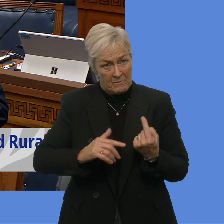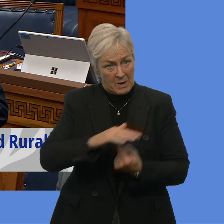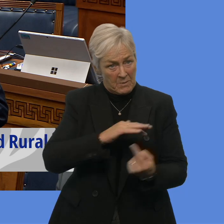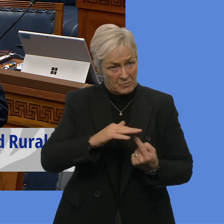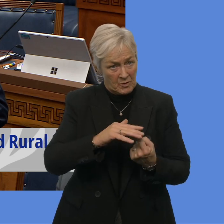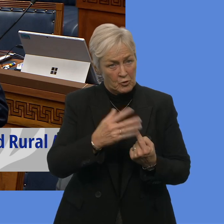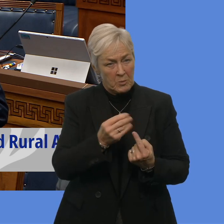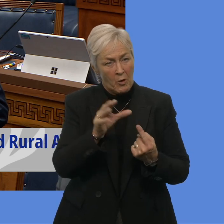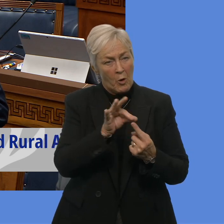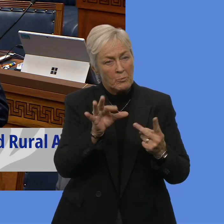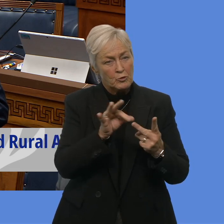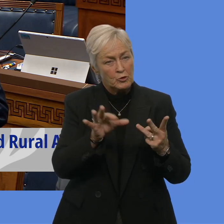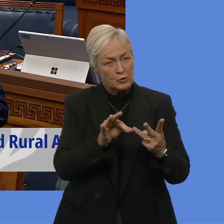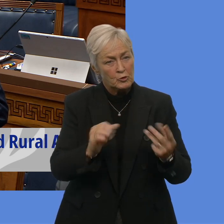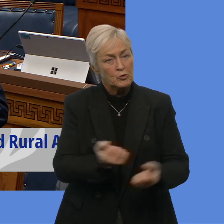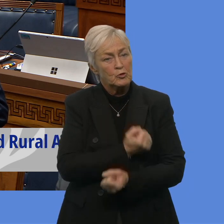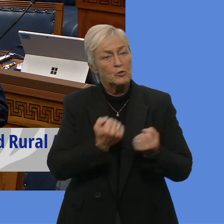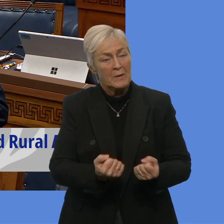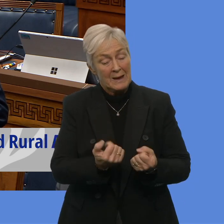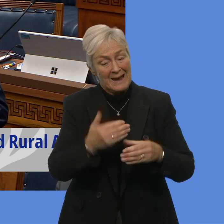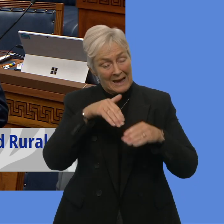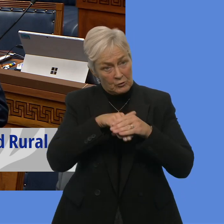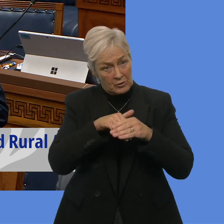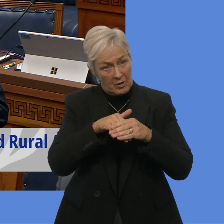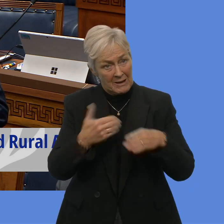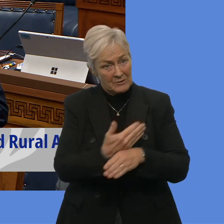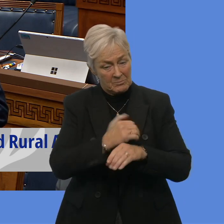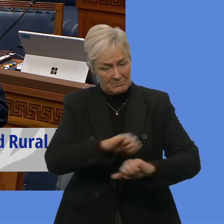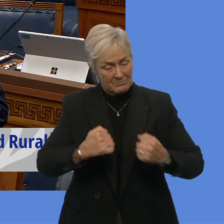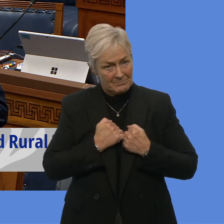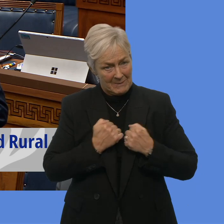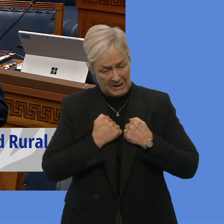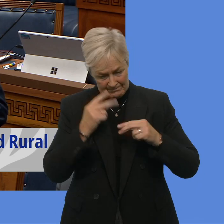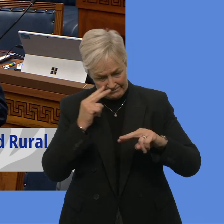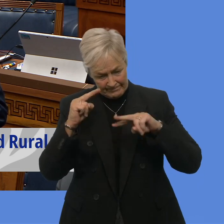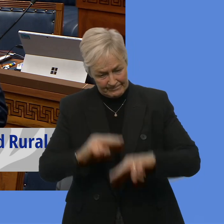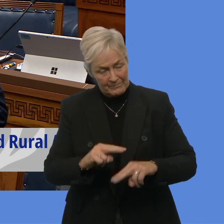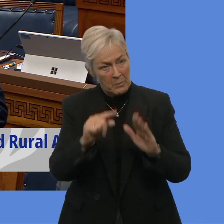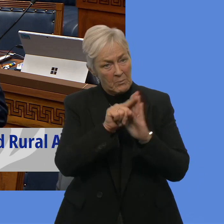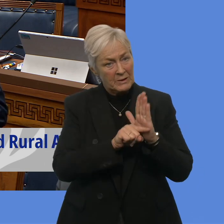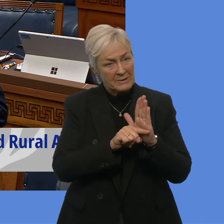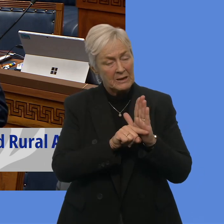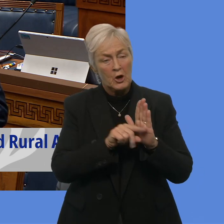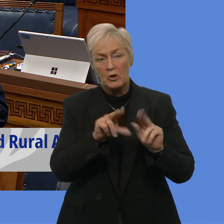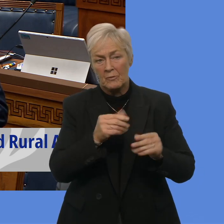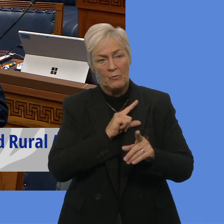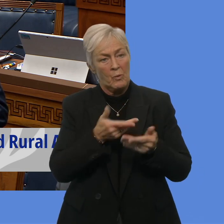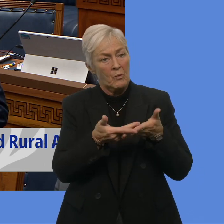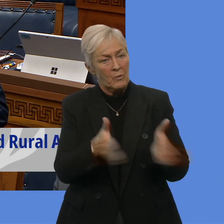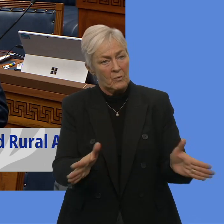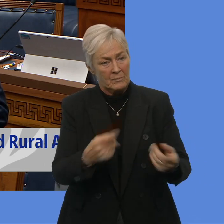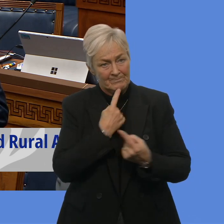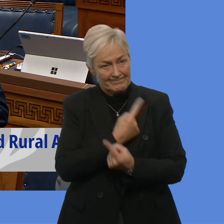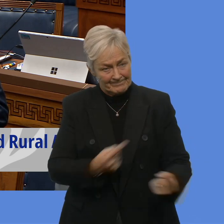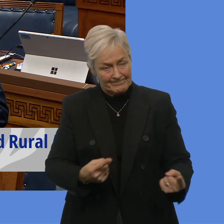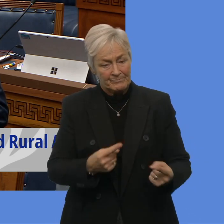some options for strengthening it. This was an internal exercise for my consideration as part of policy development and was not for publication. Officials are